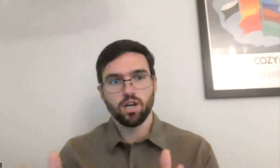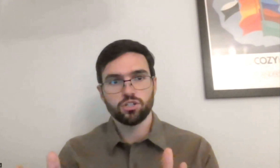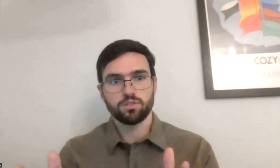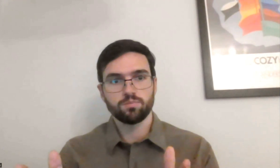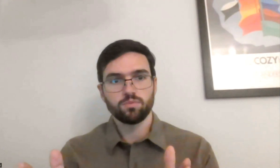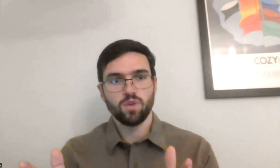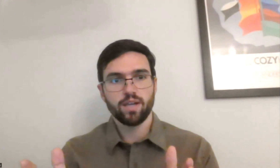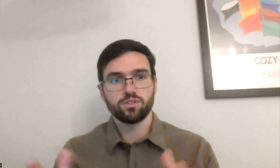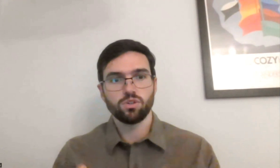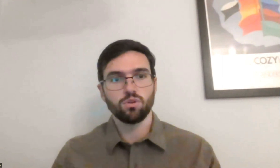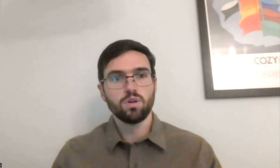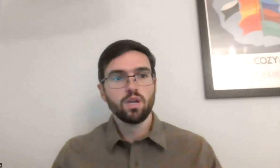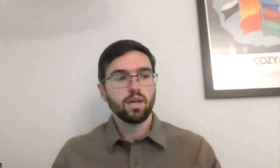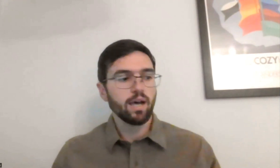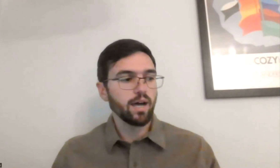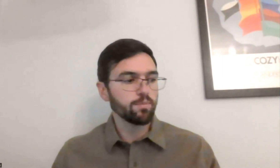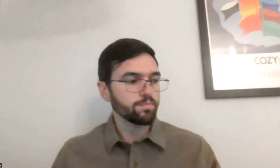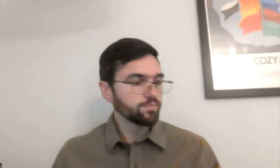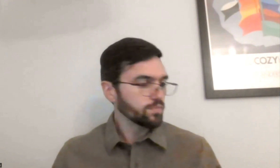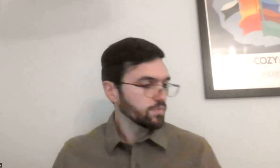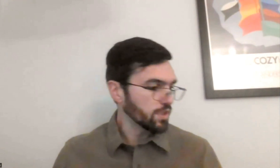and production, right? So